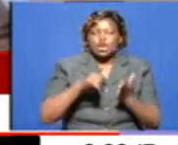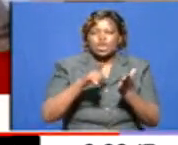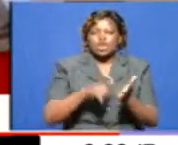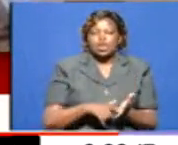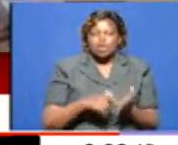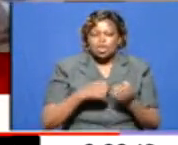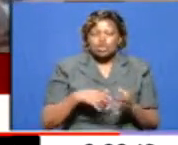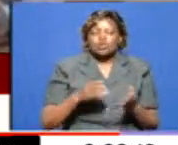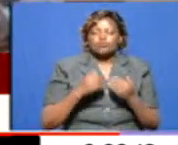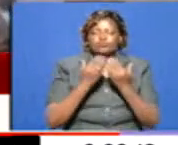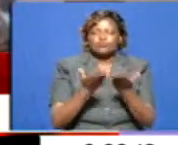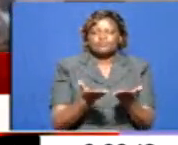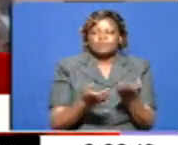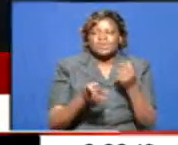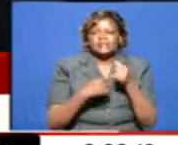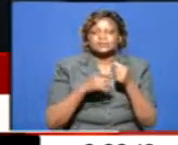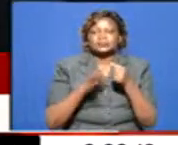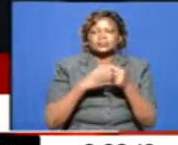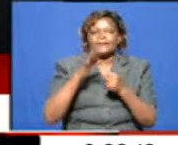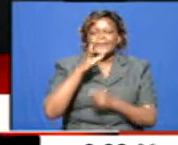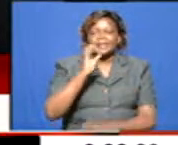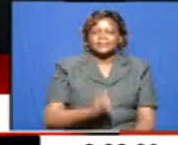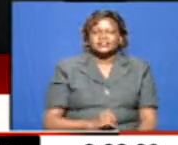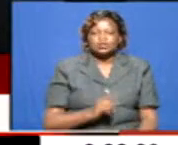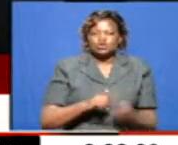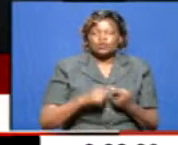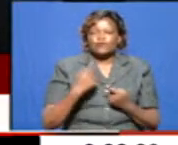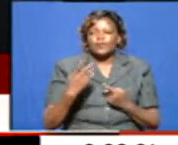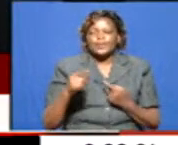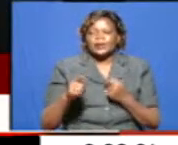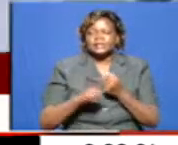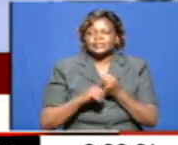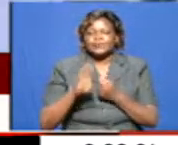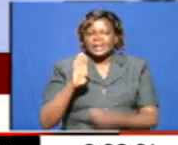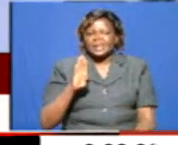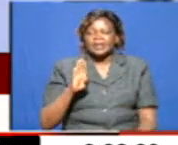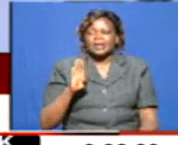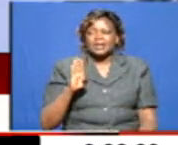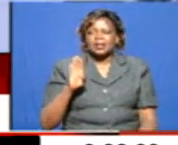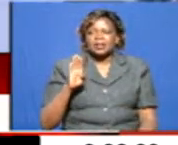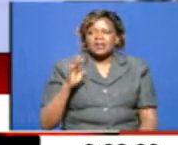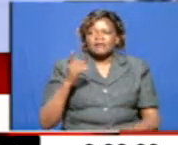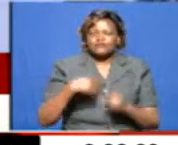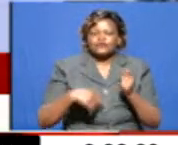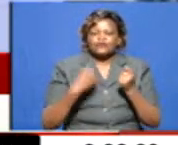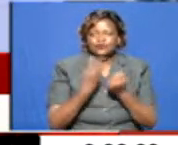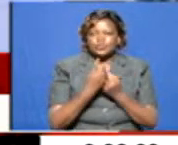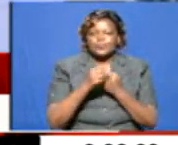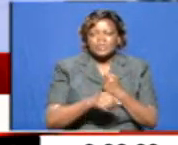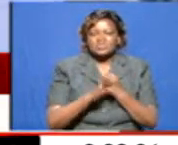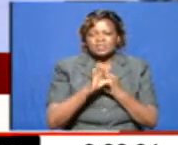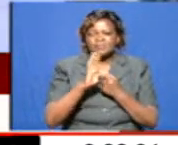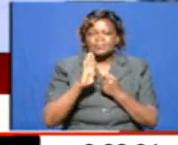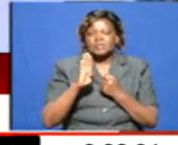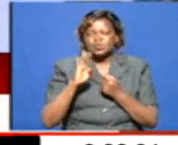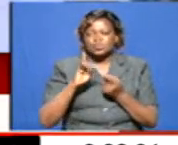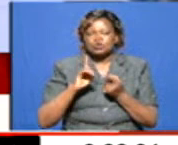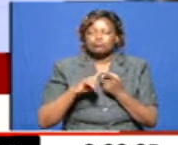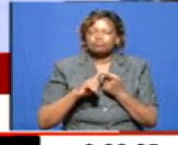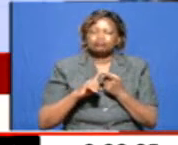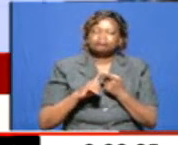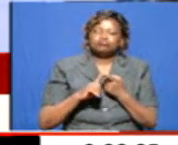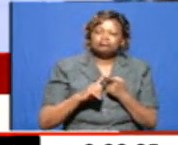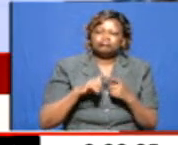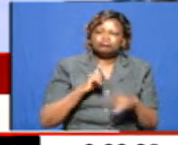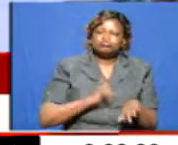provisioning by 68% to 4.6 billion shillings from 14.3 billion shillings during a